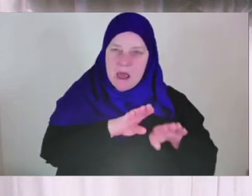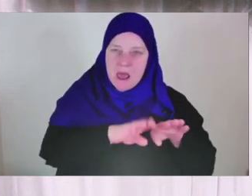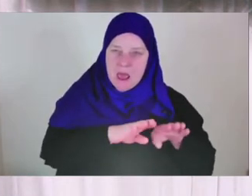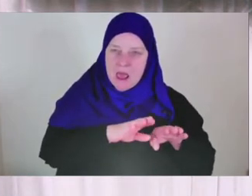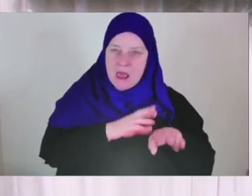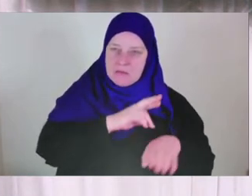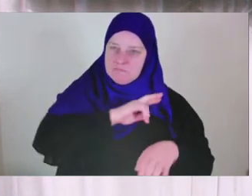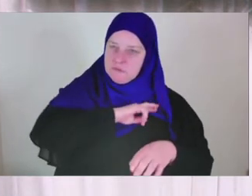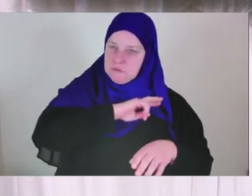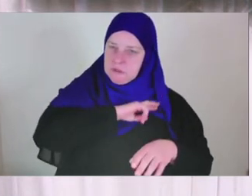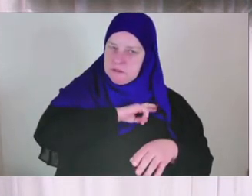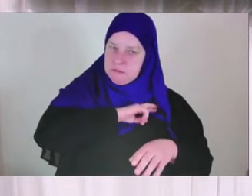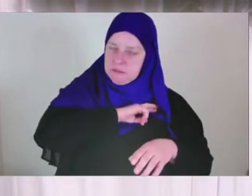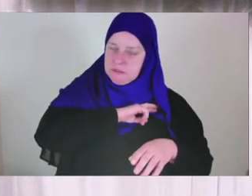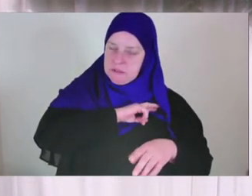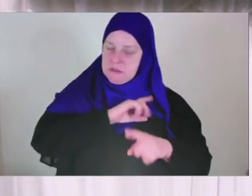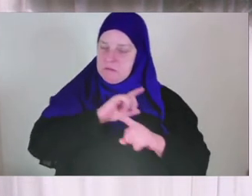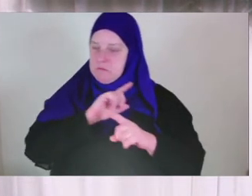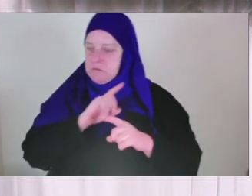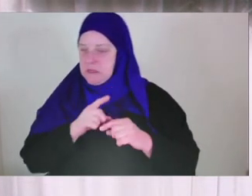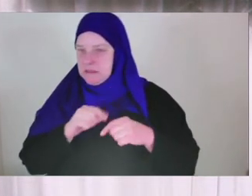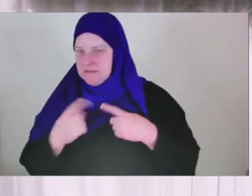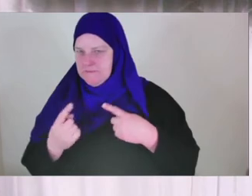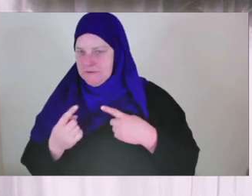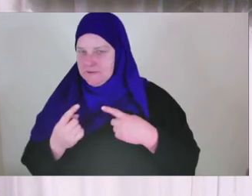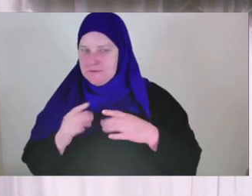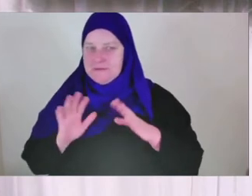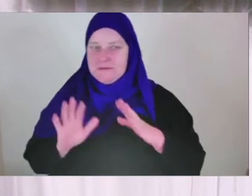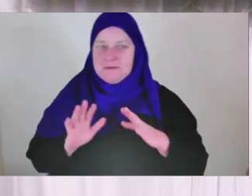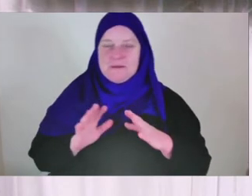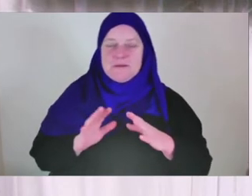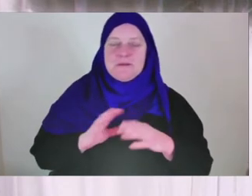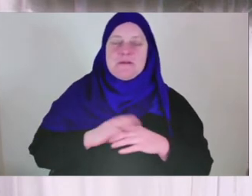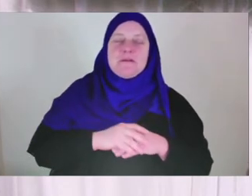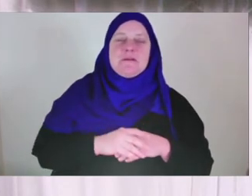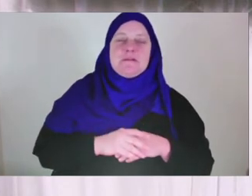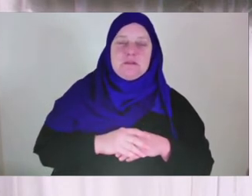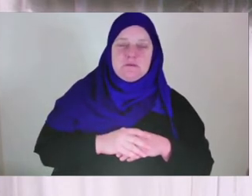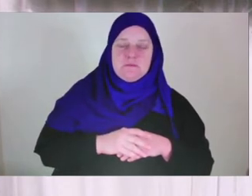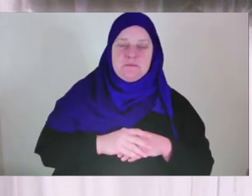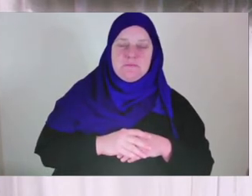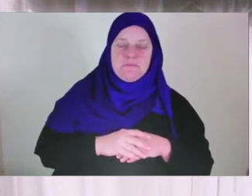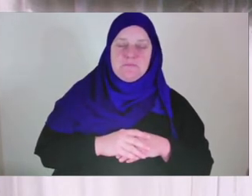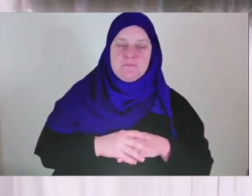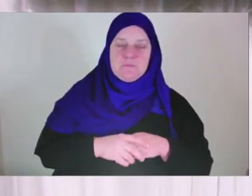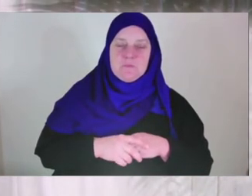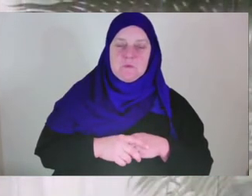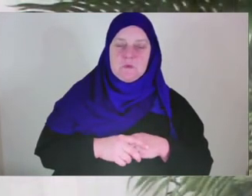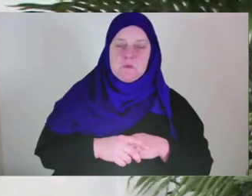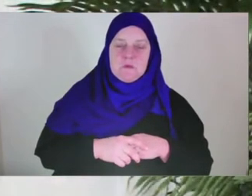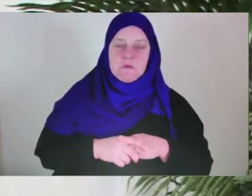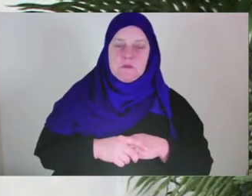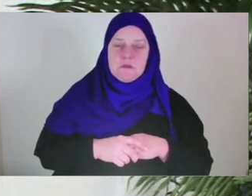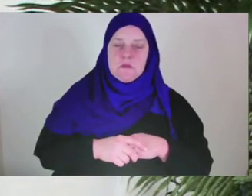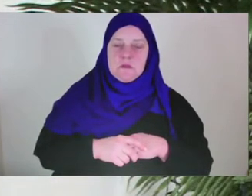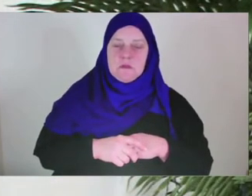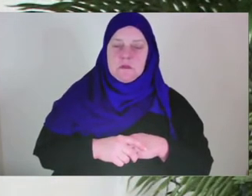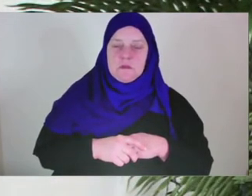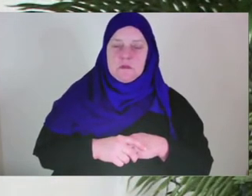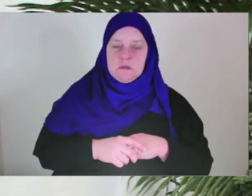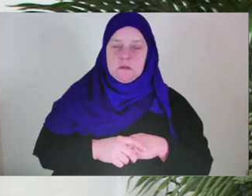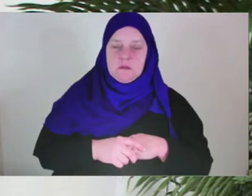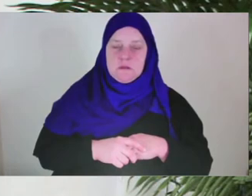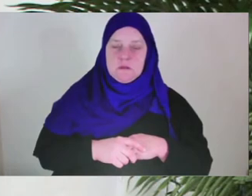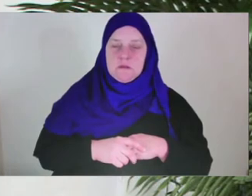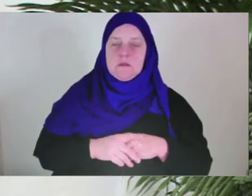obligatory charity and obligatory giving. I'll just find my note. Okay, so if I can begin with